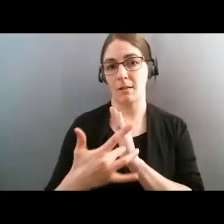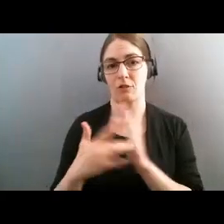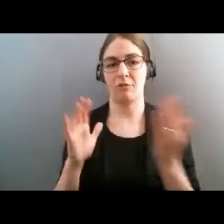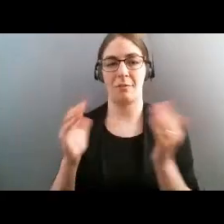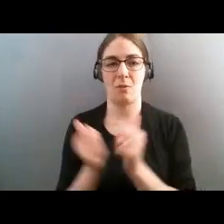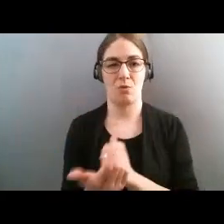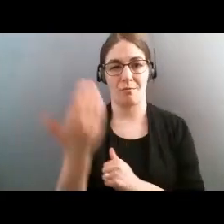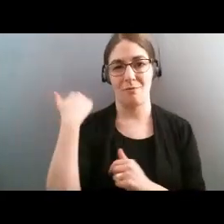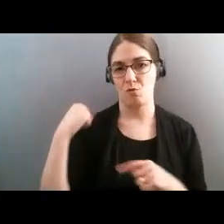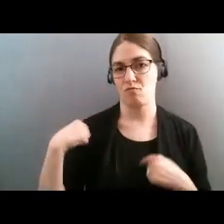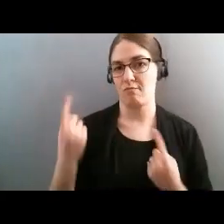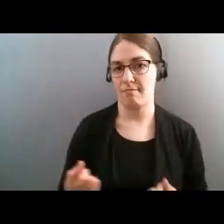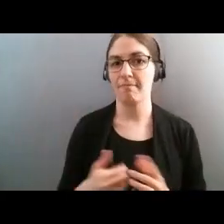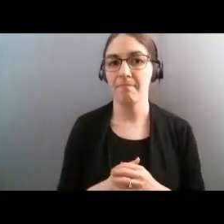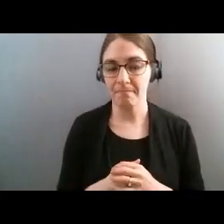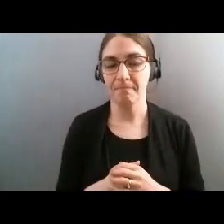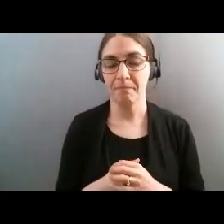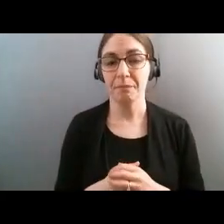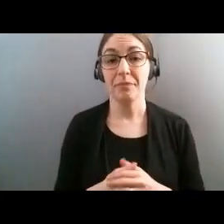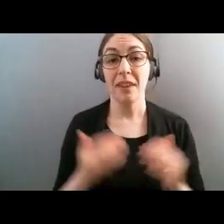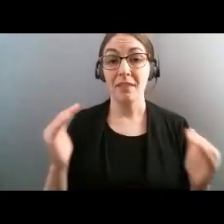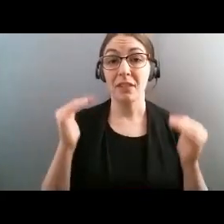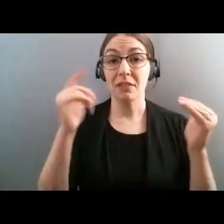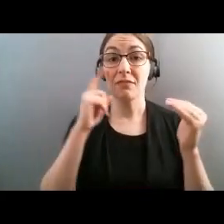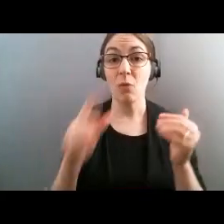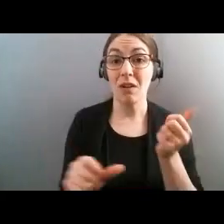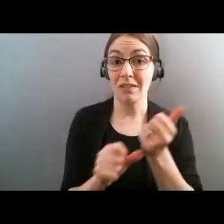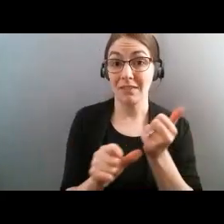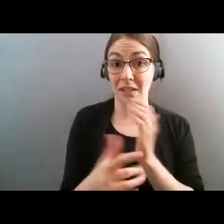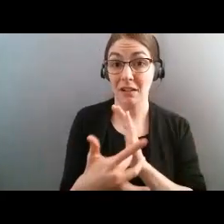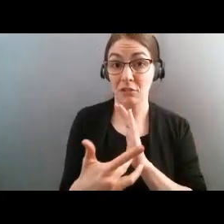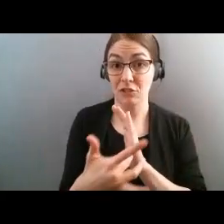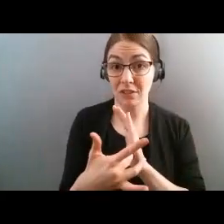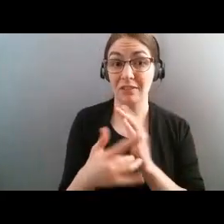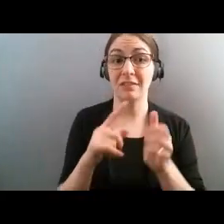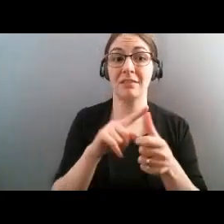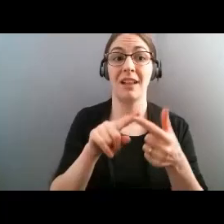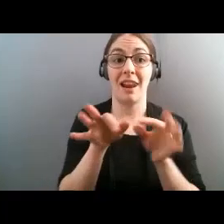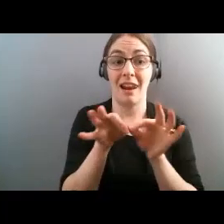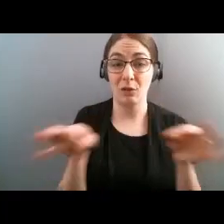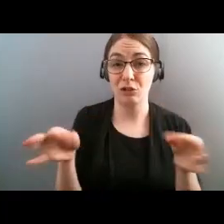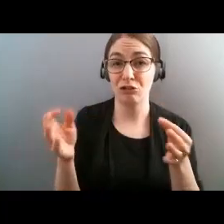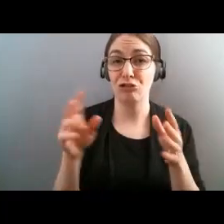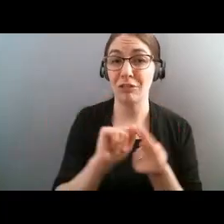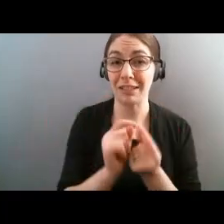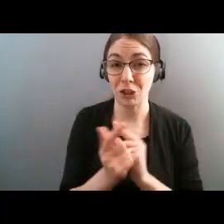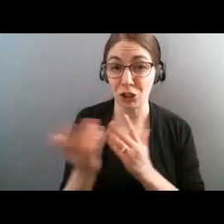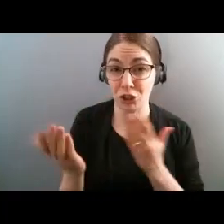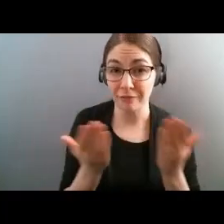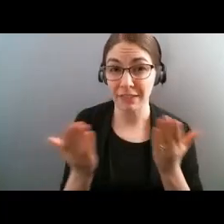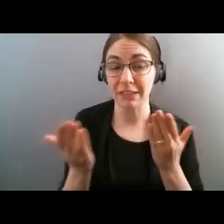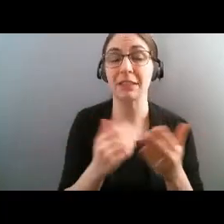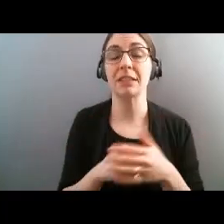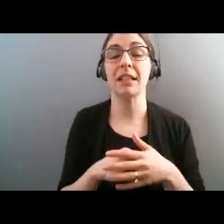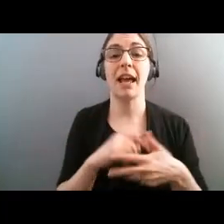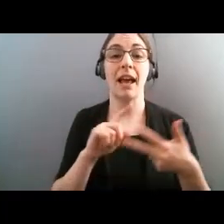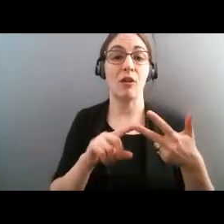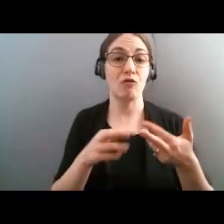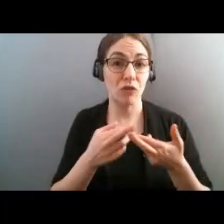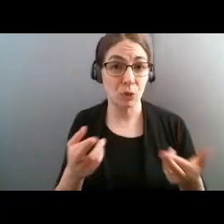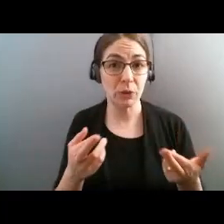before. Advances in assistive technologies, language translation services and